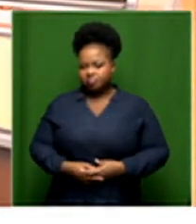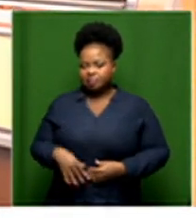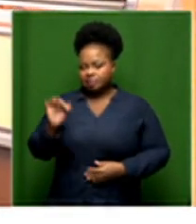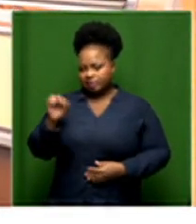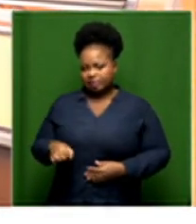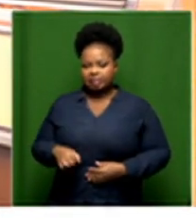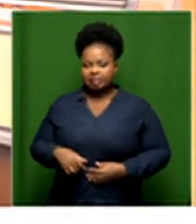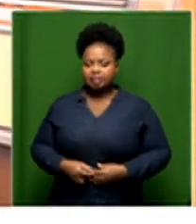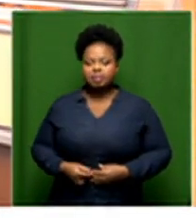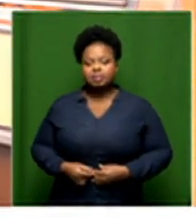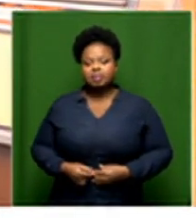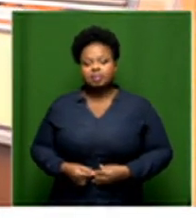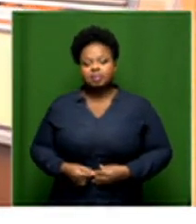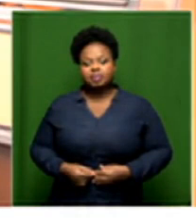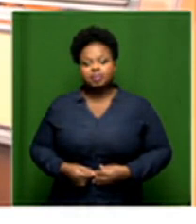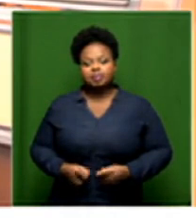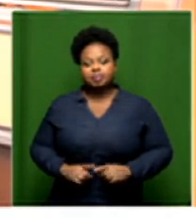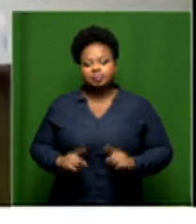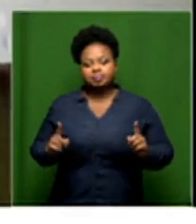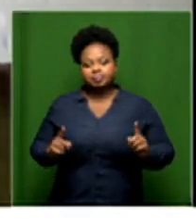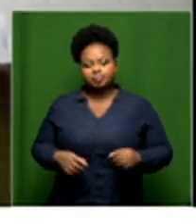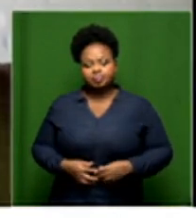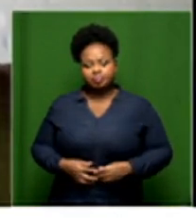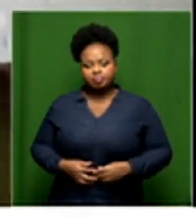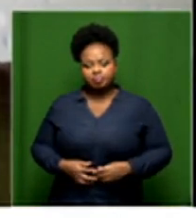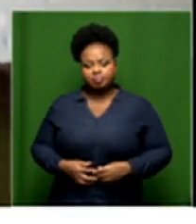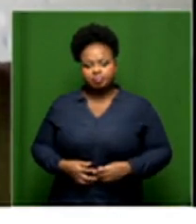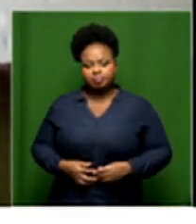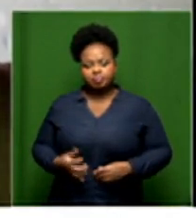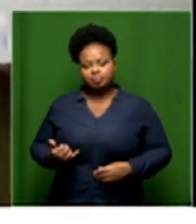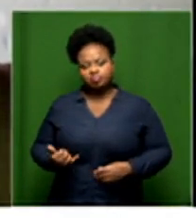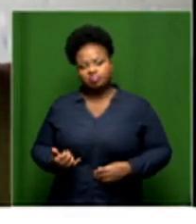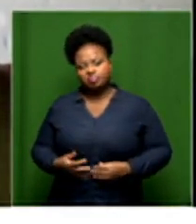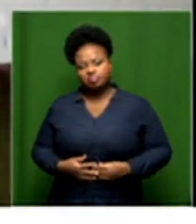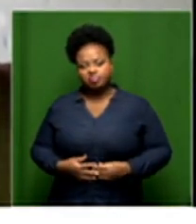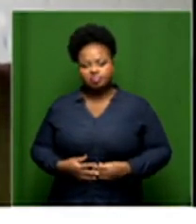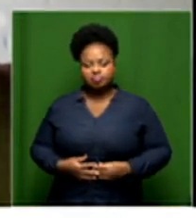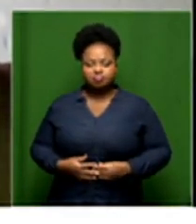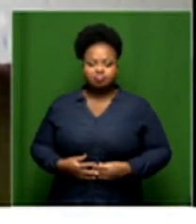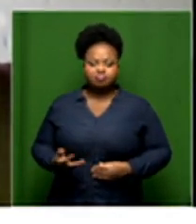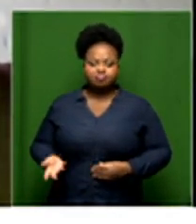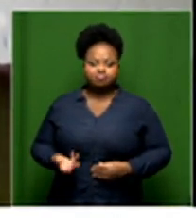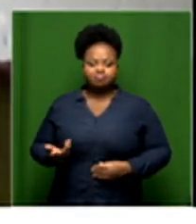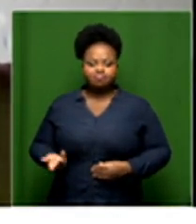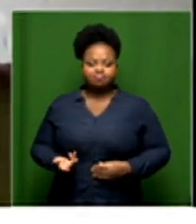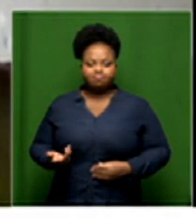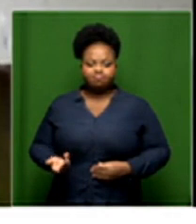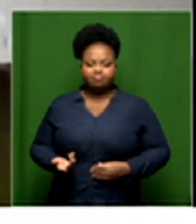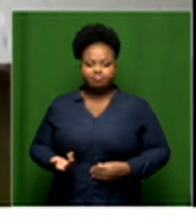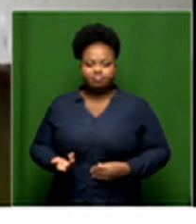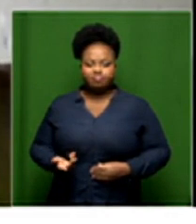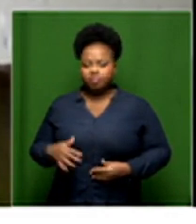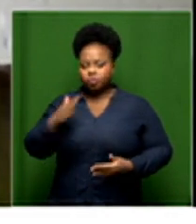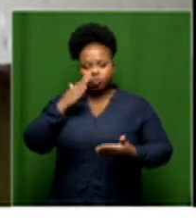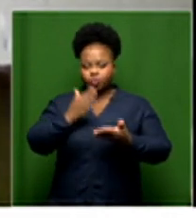Yeah, most definitely. But at this point of time, I'm at the space where like I'm not